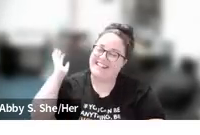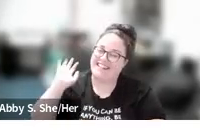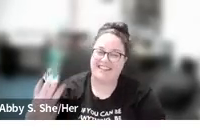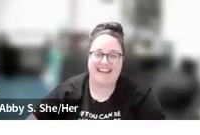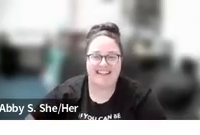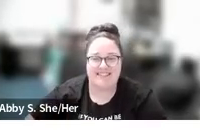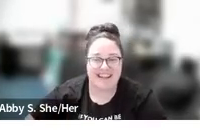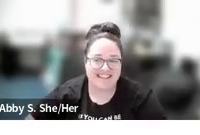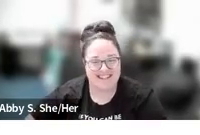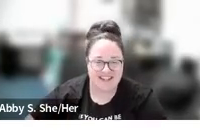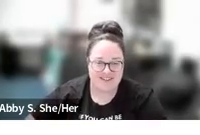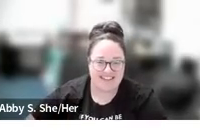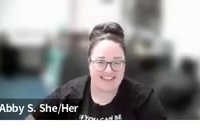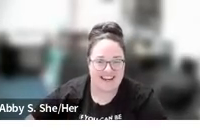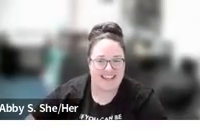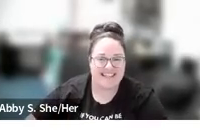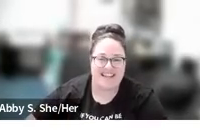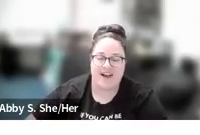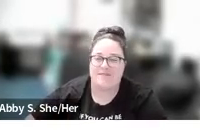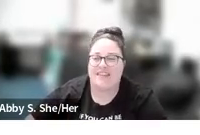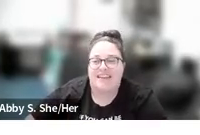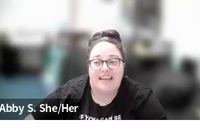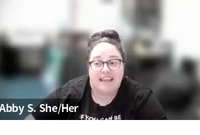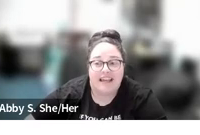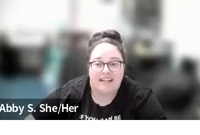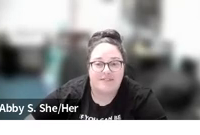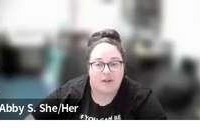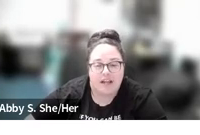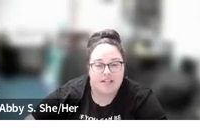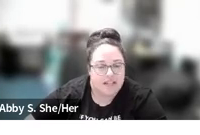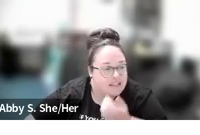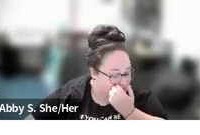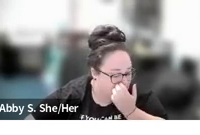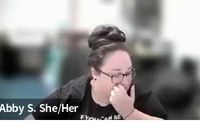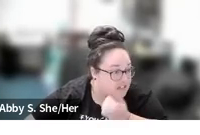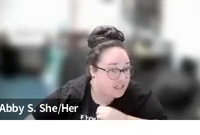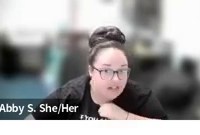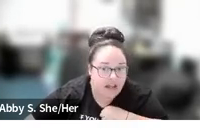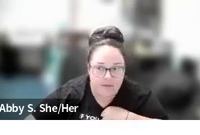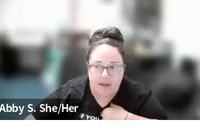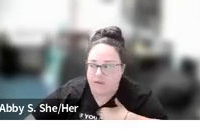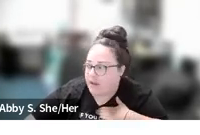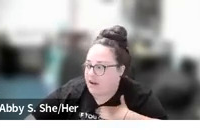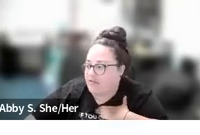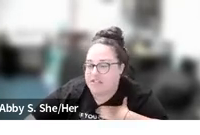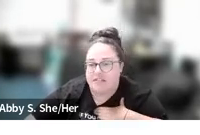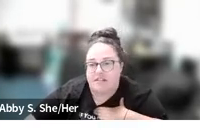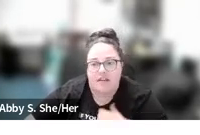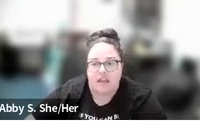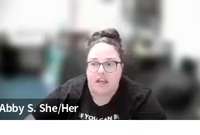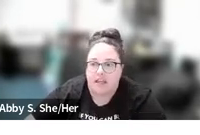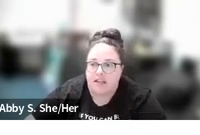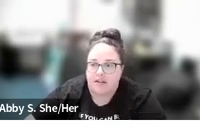okay. Yeah, so that is just an Android thing then, I guess. Yeah, it is really cool. I just tested it out on my phone in my